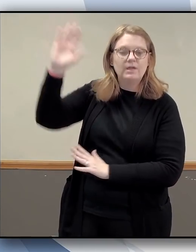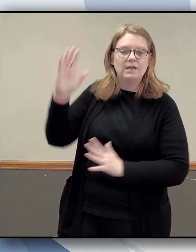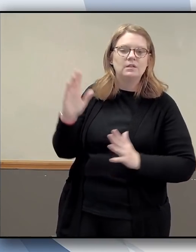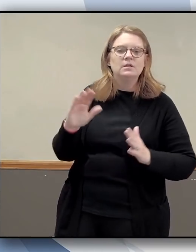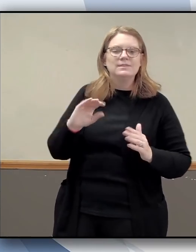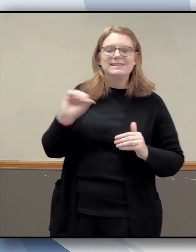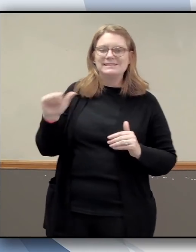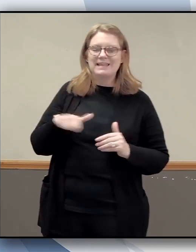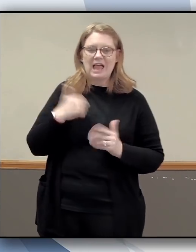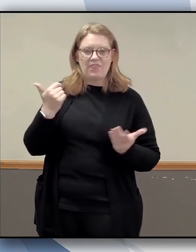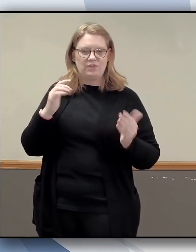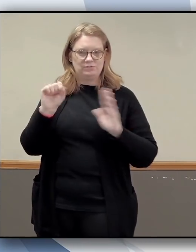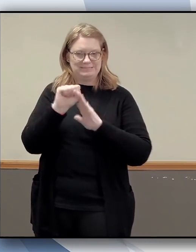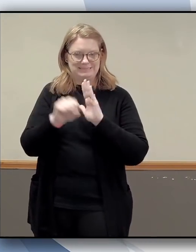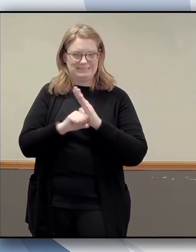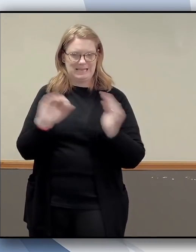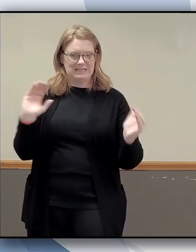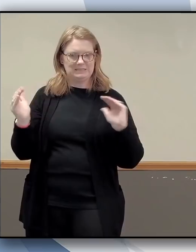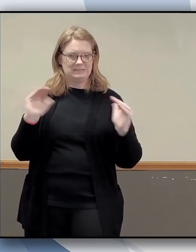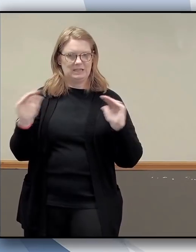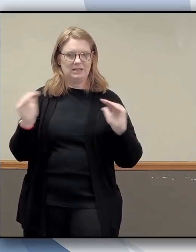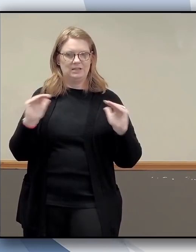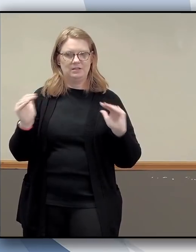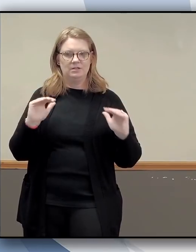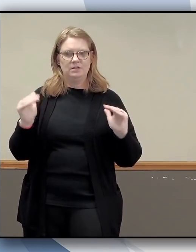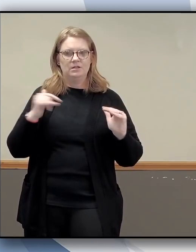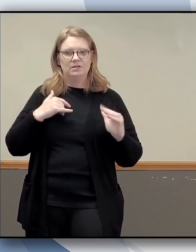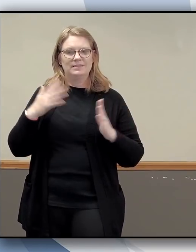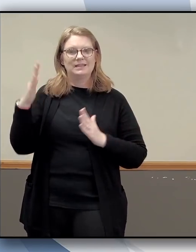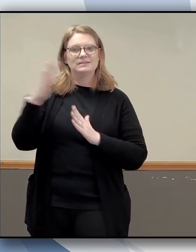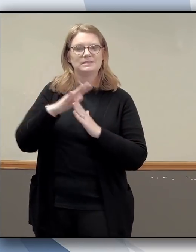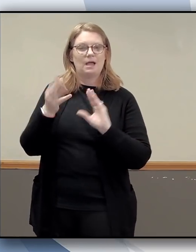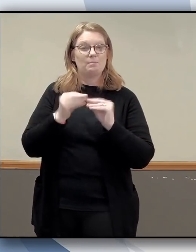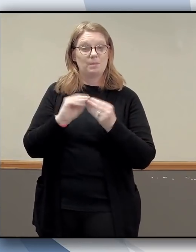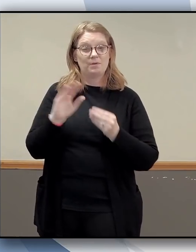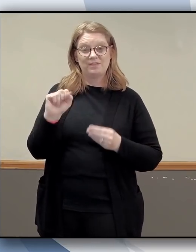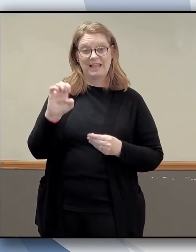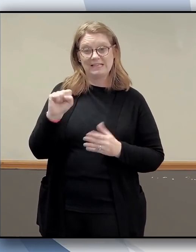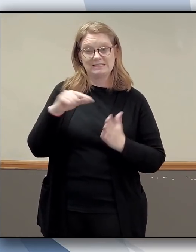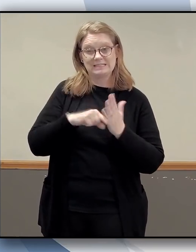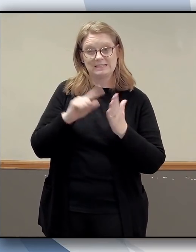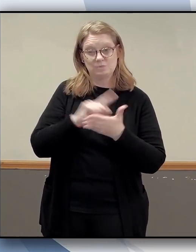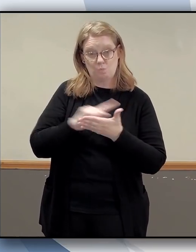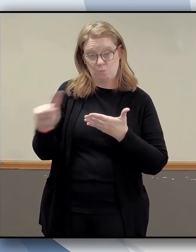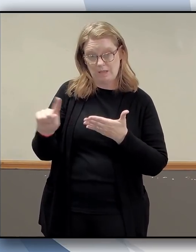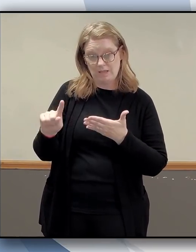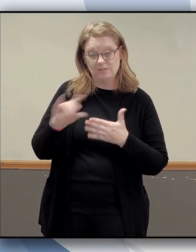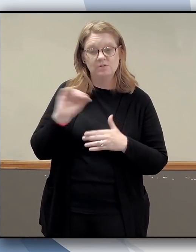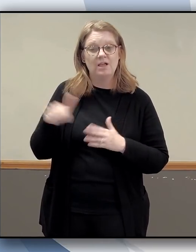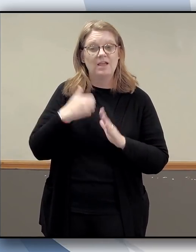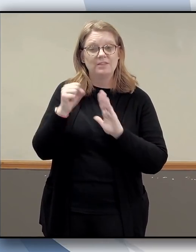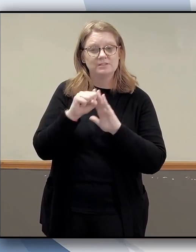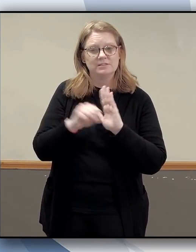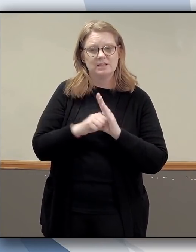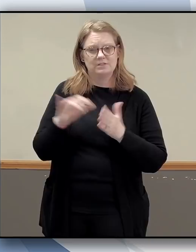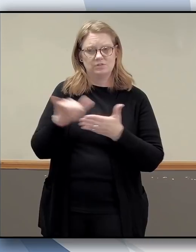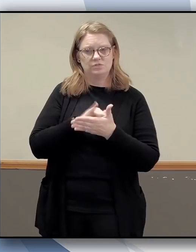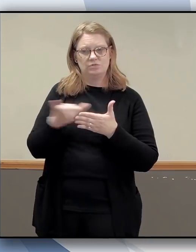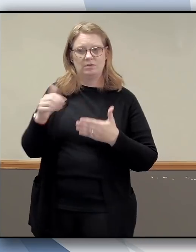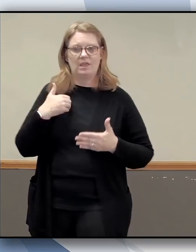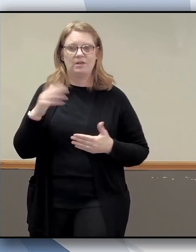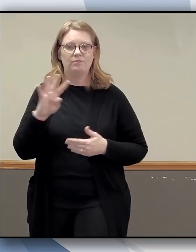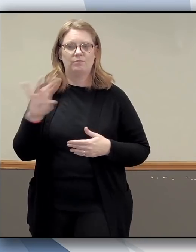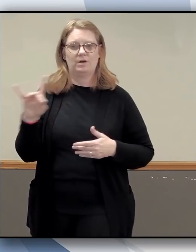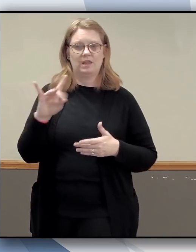states when they're at their peak. We're at our peak. We have our peak number of cases this week. So these are what other states were. So New York had a